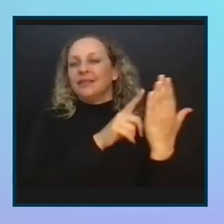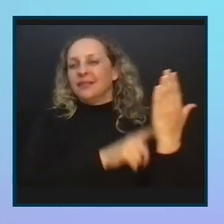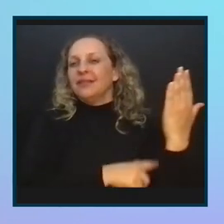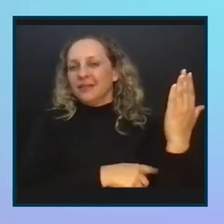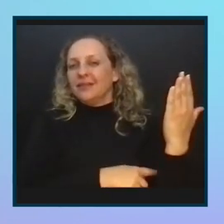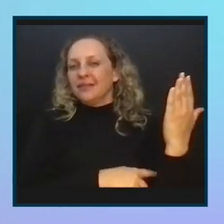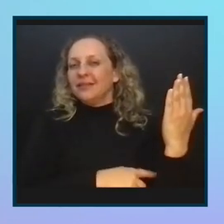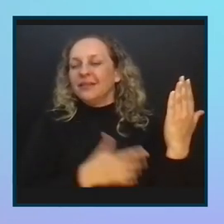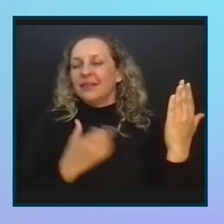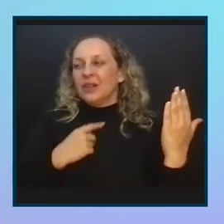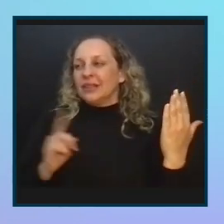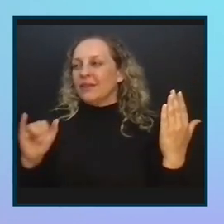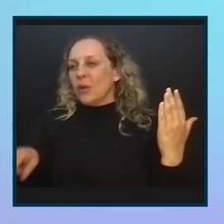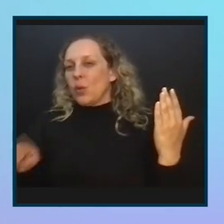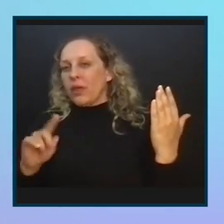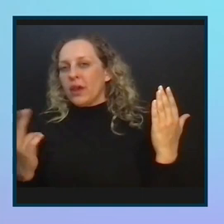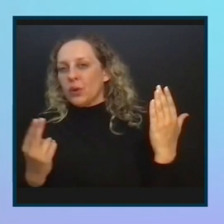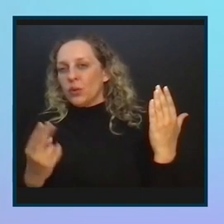service you use.